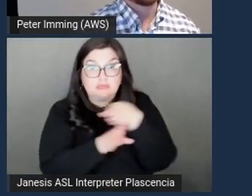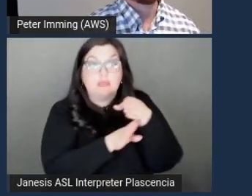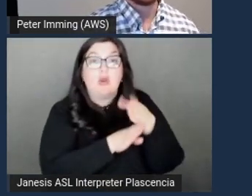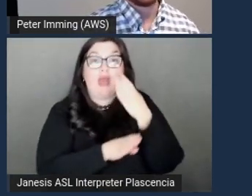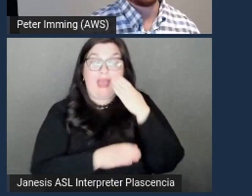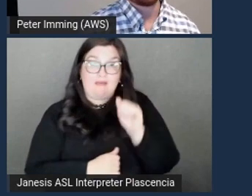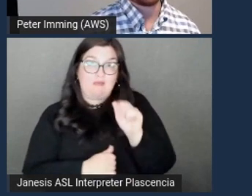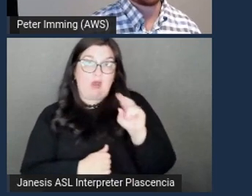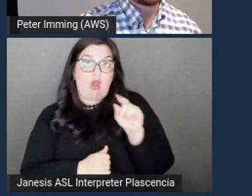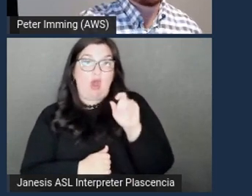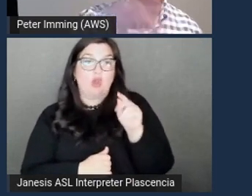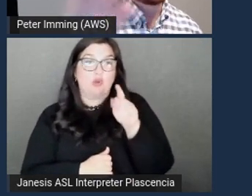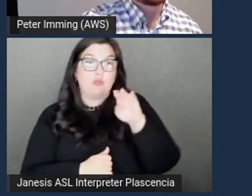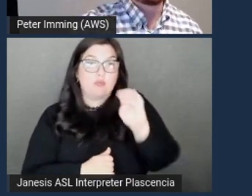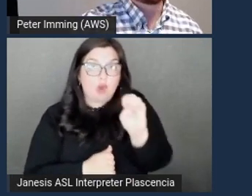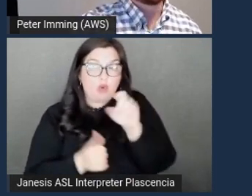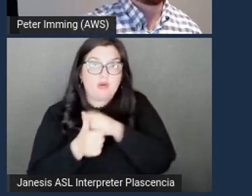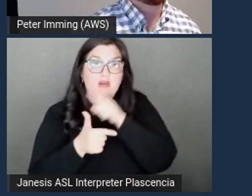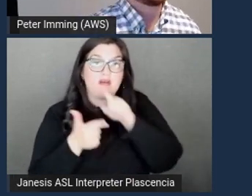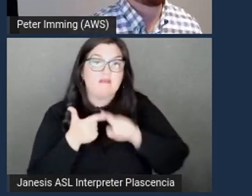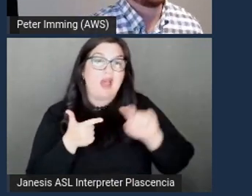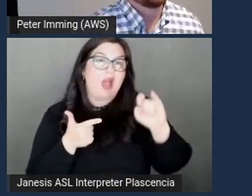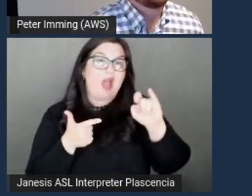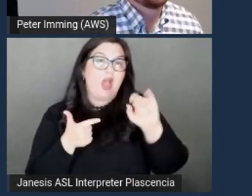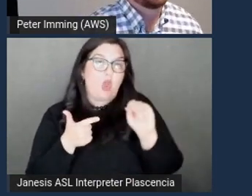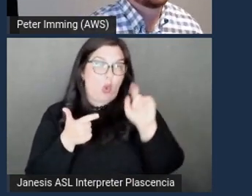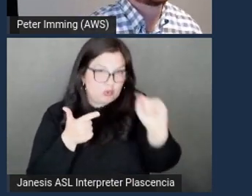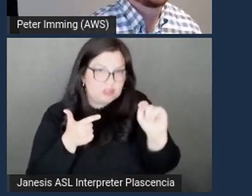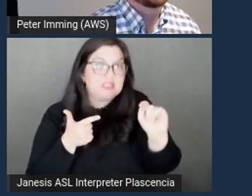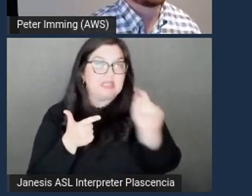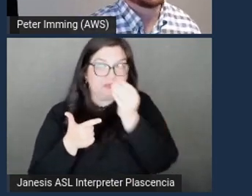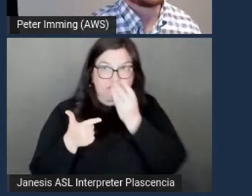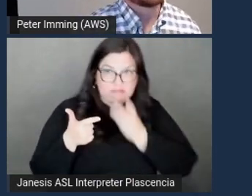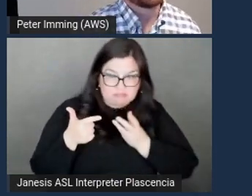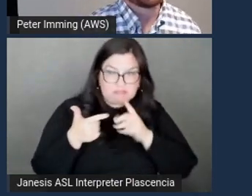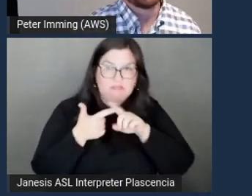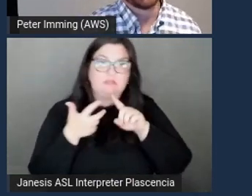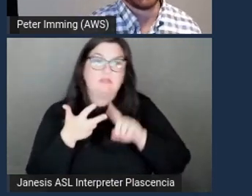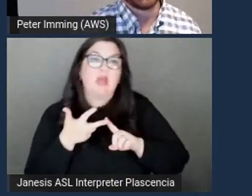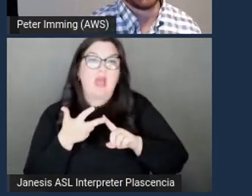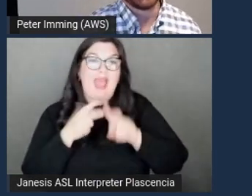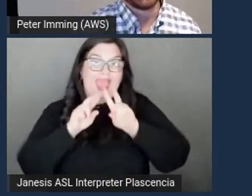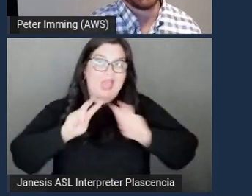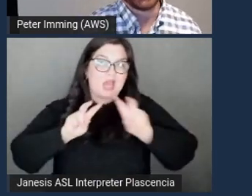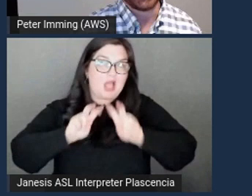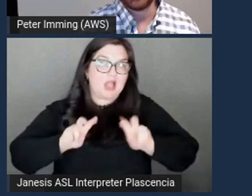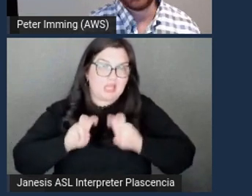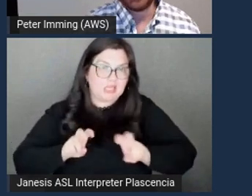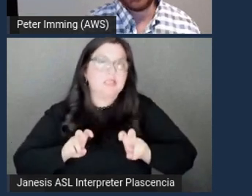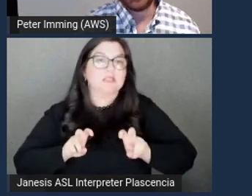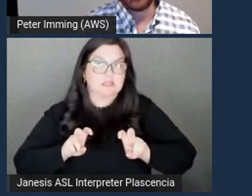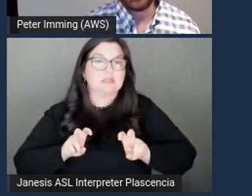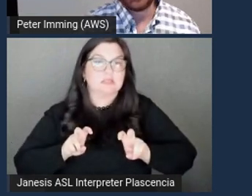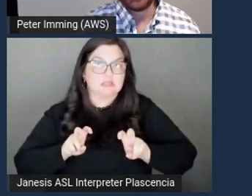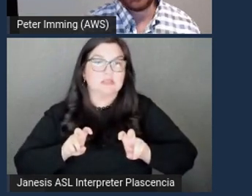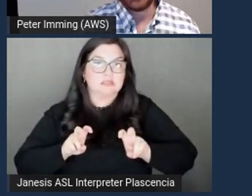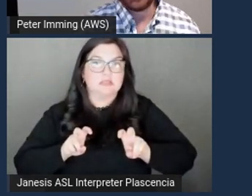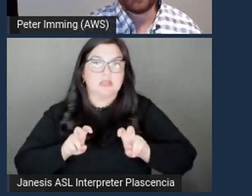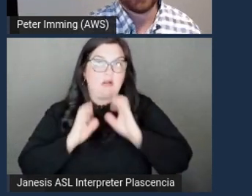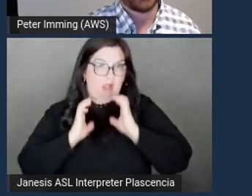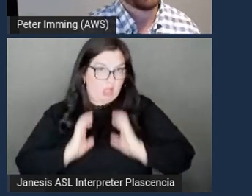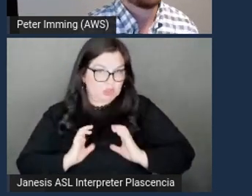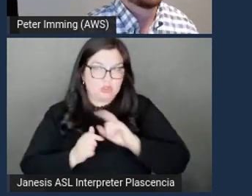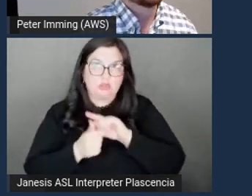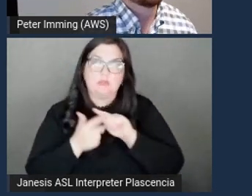some IoT customers that want to send us telemetry. Right. We have some analytics customers on the data lake side. And